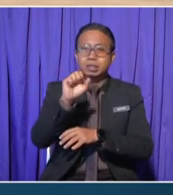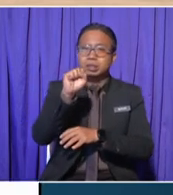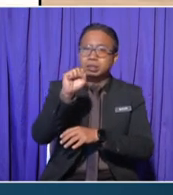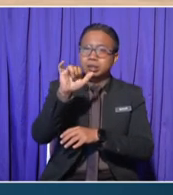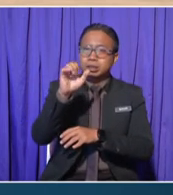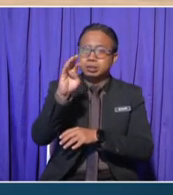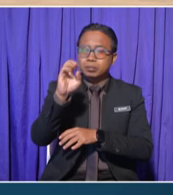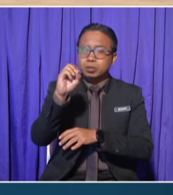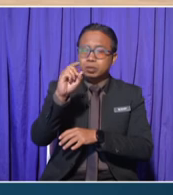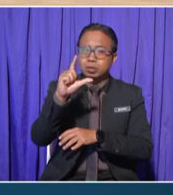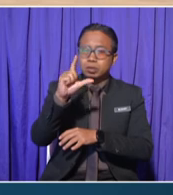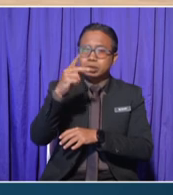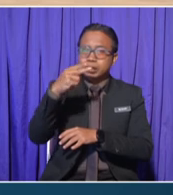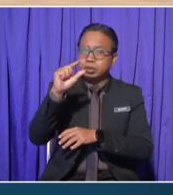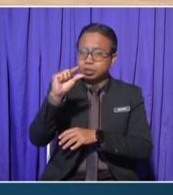kg.